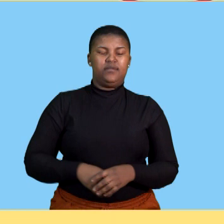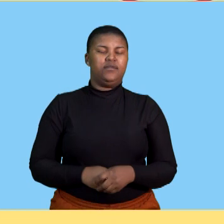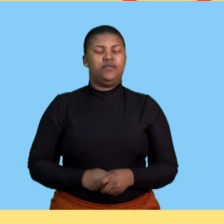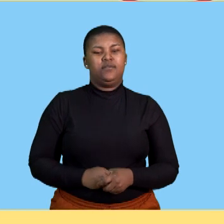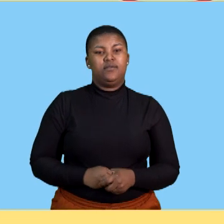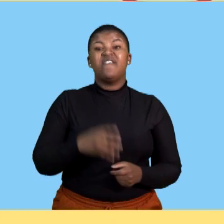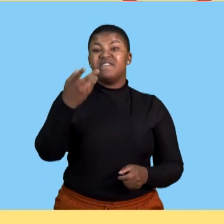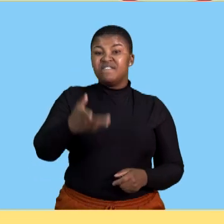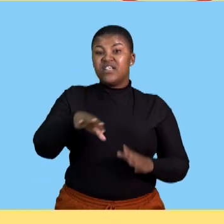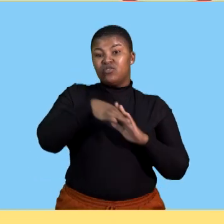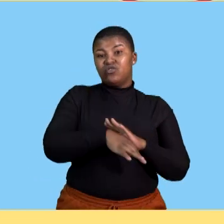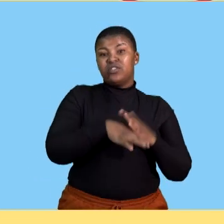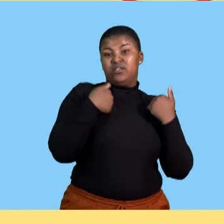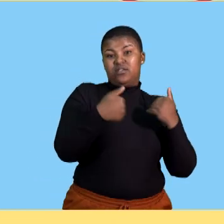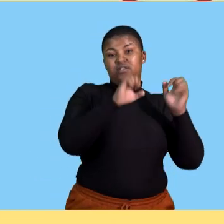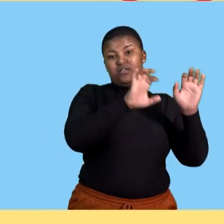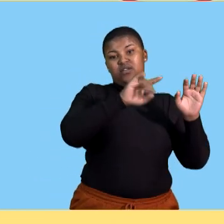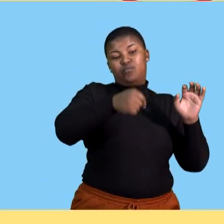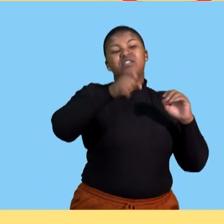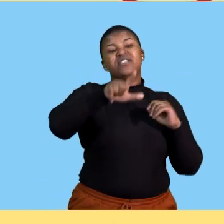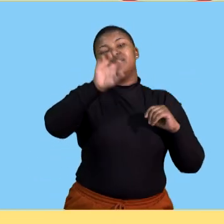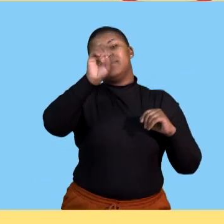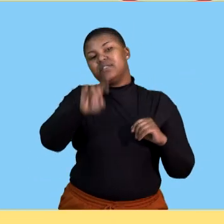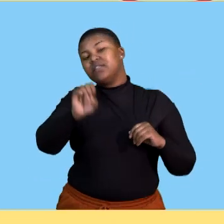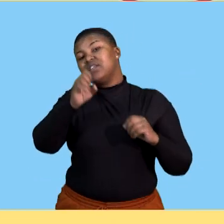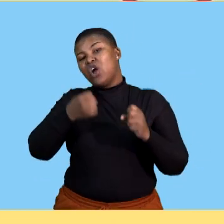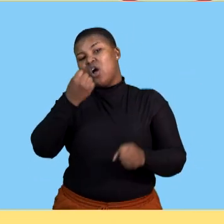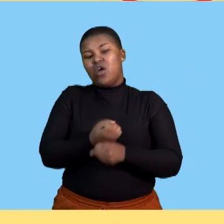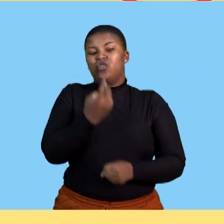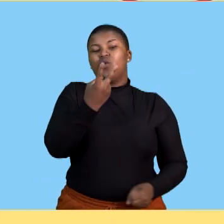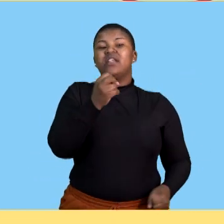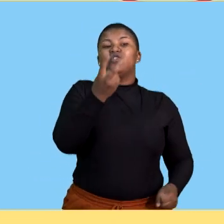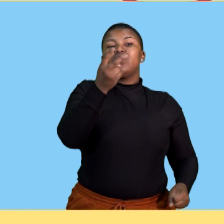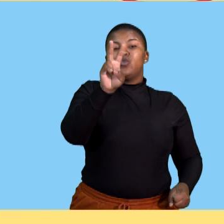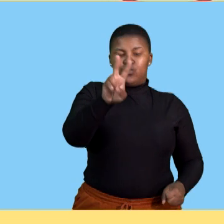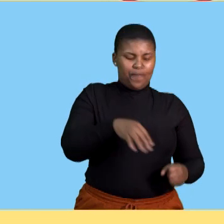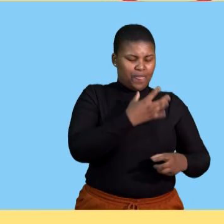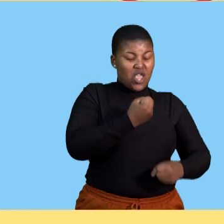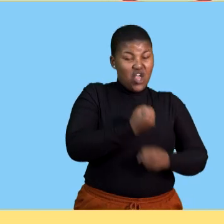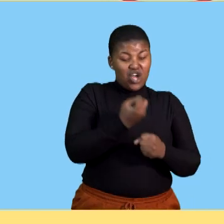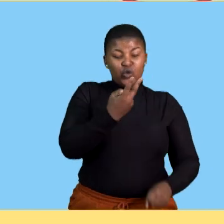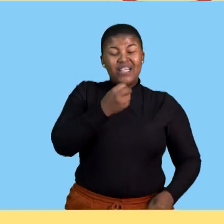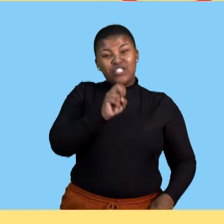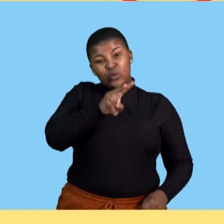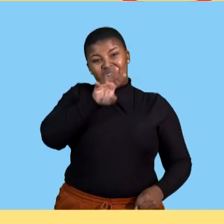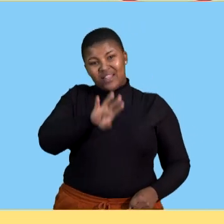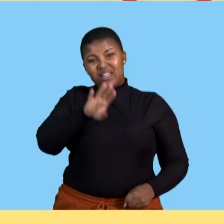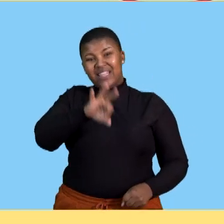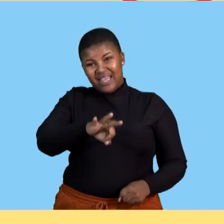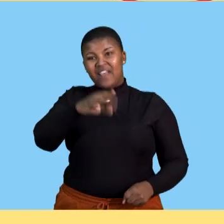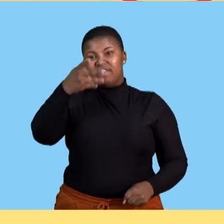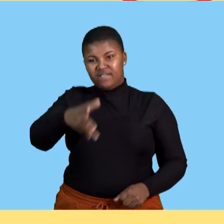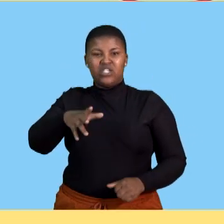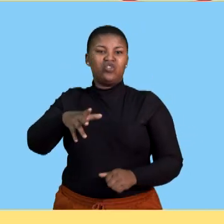sales has decreased from 10.7% in 2022 to 8.1% in